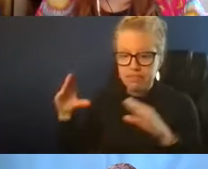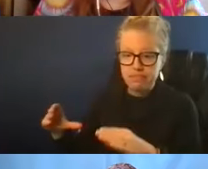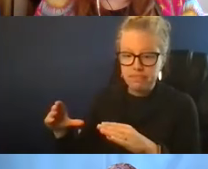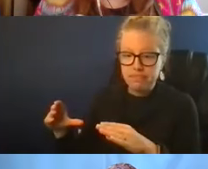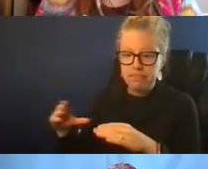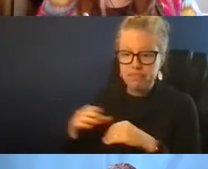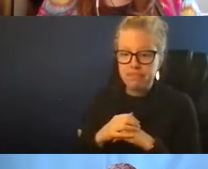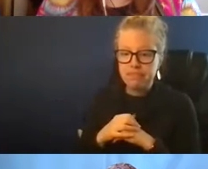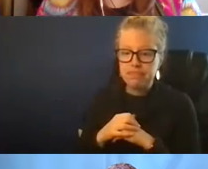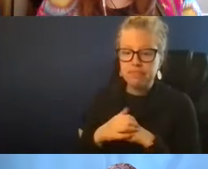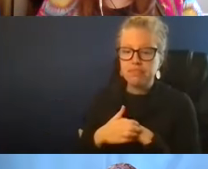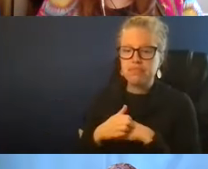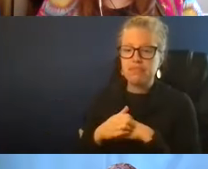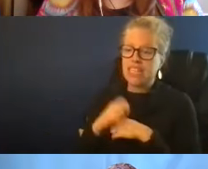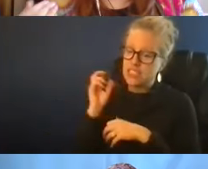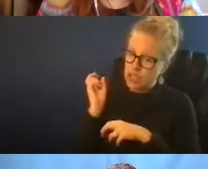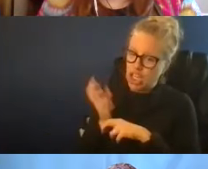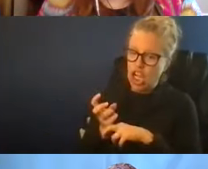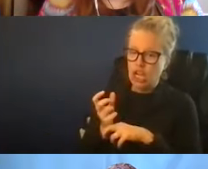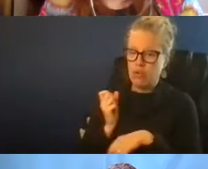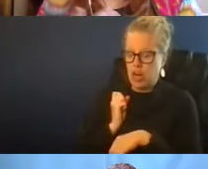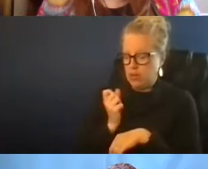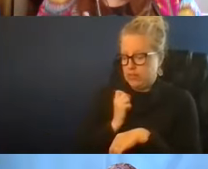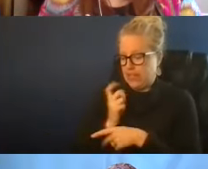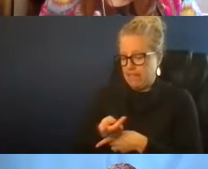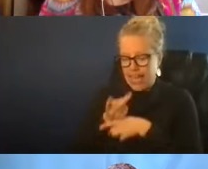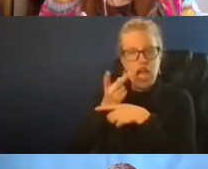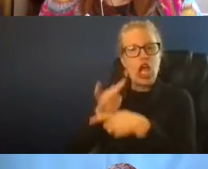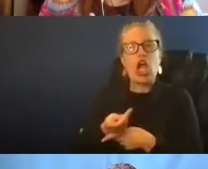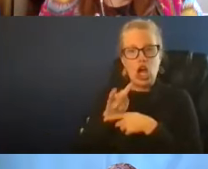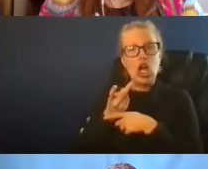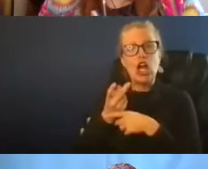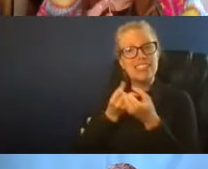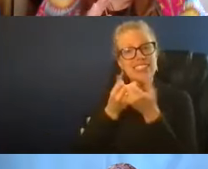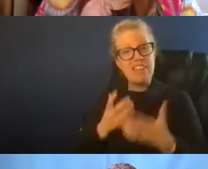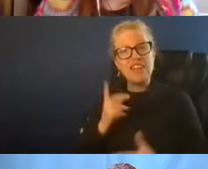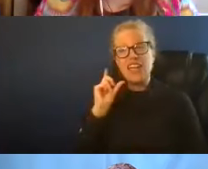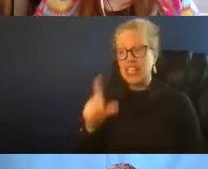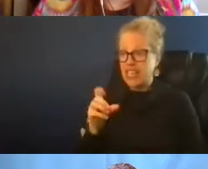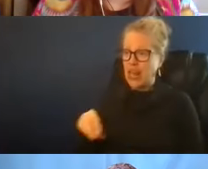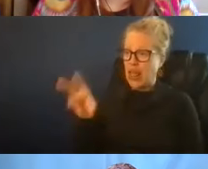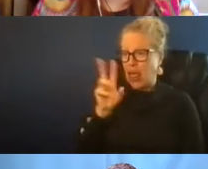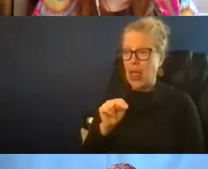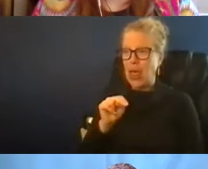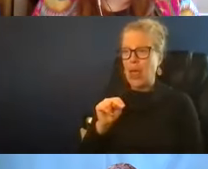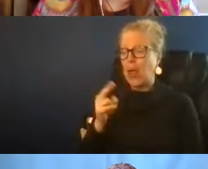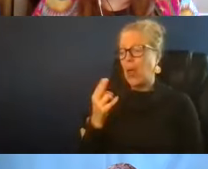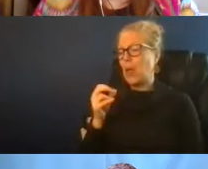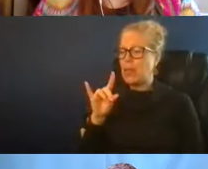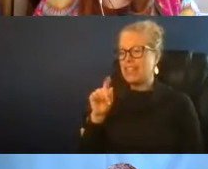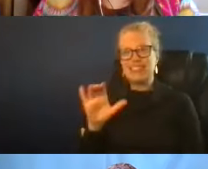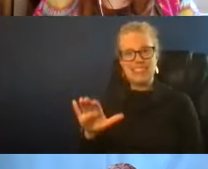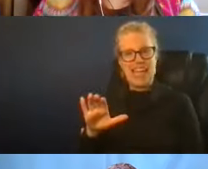really hard. And that's where our own self-care comes in, right? So as advocates, we need to have our own holistic safety plan